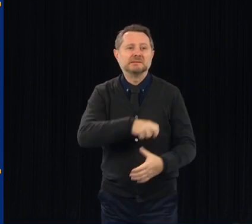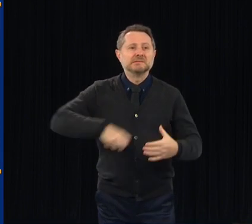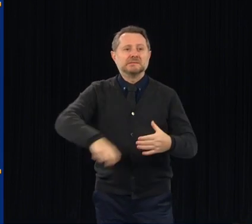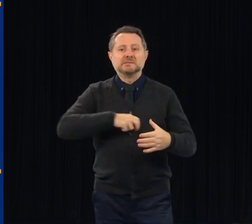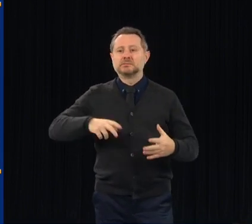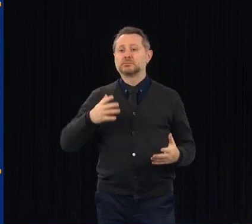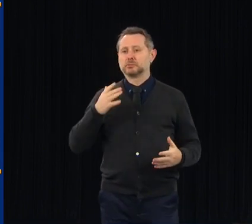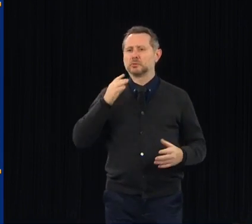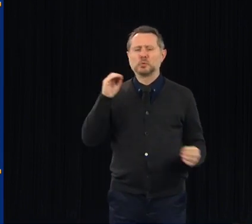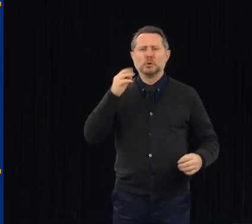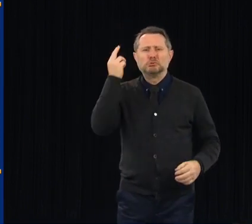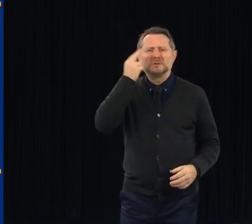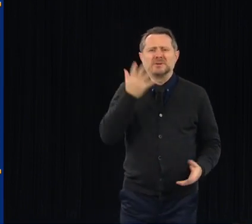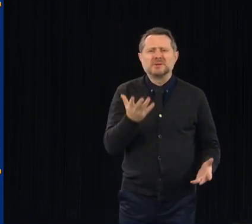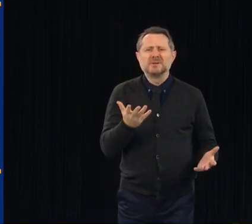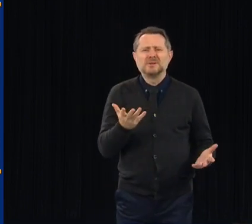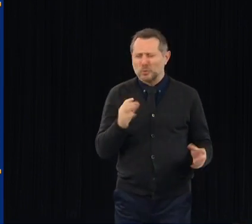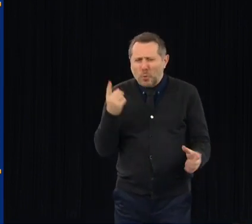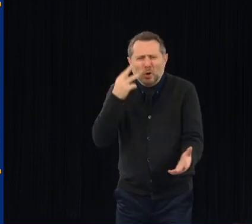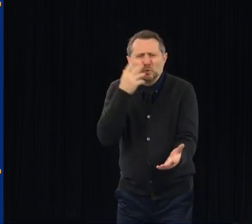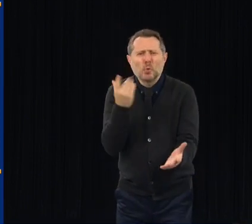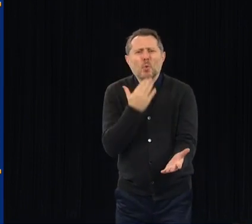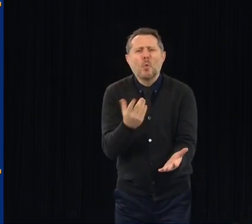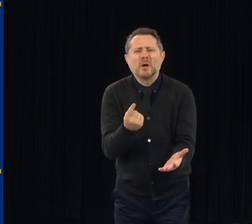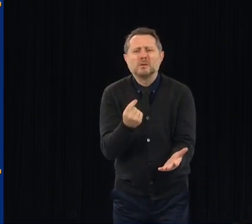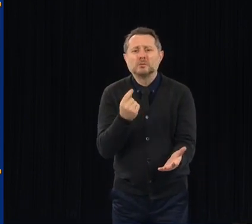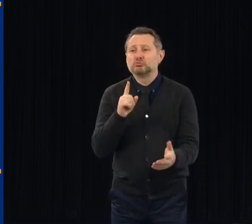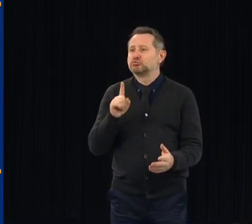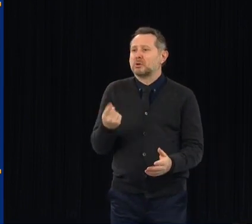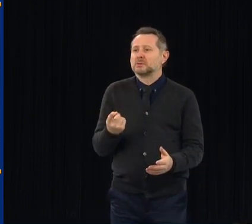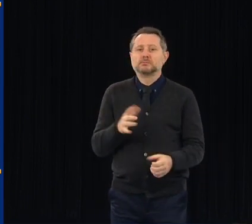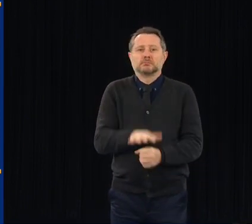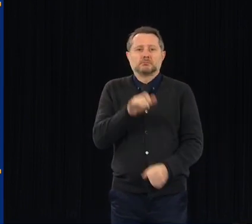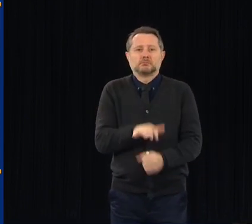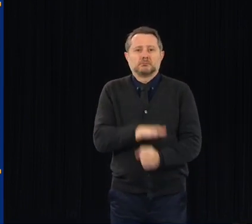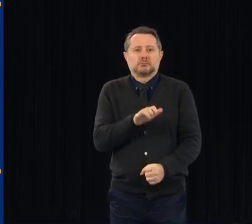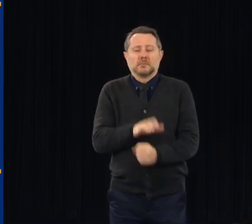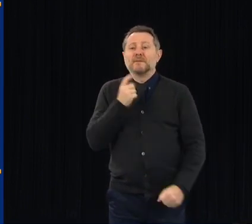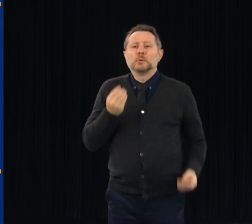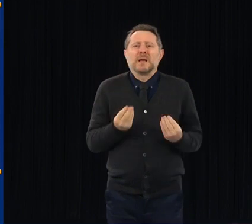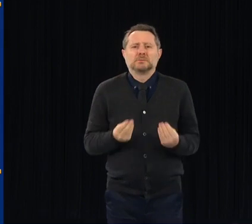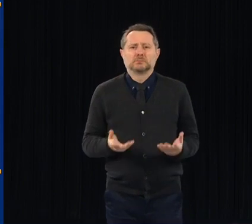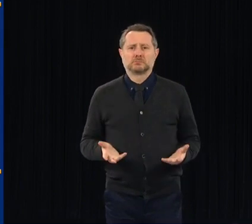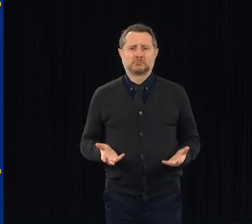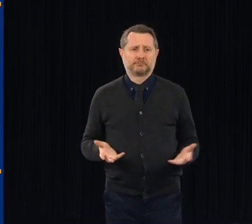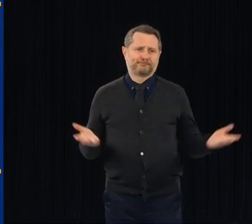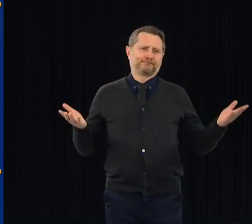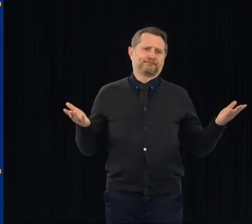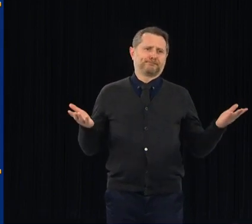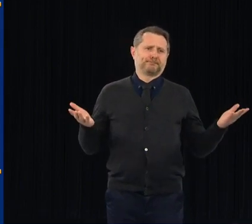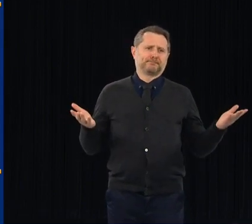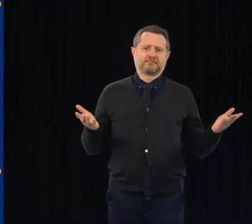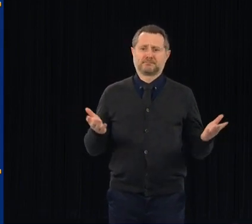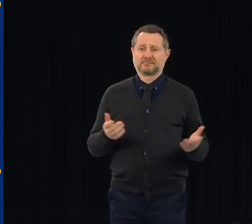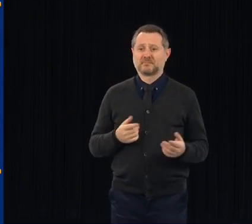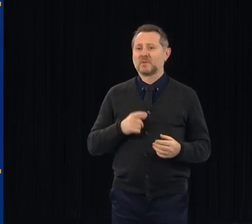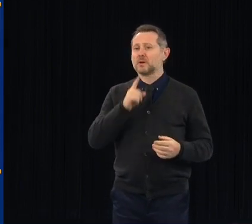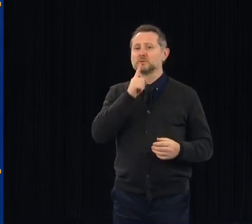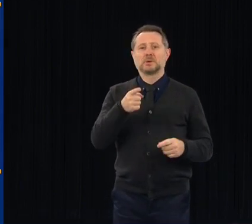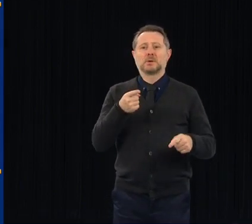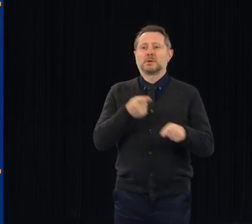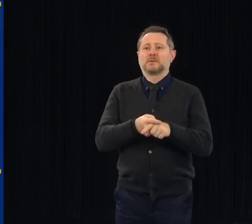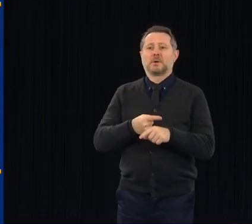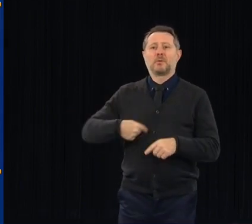no rational basis. Cabin fever, in many ways, also threatens the essence of our Constitution, which